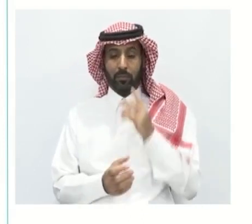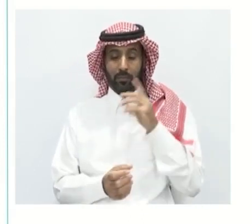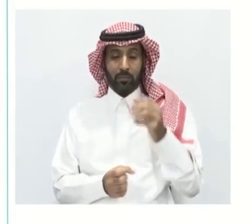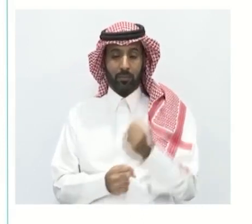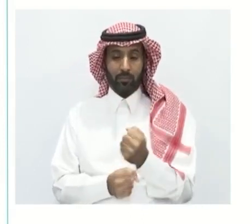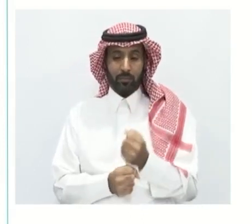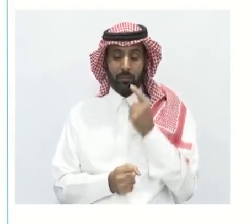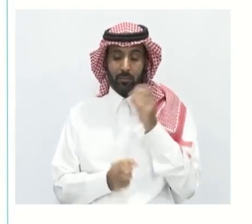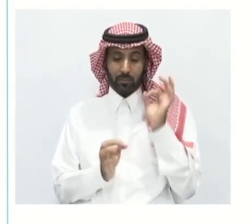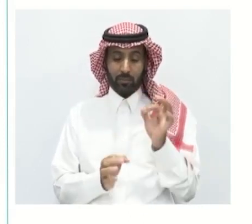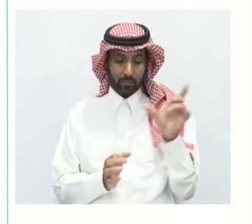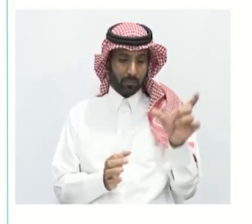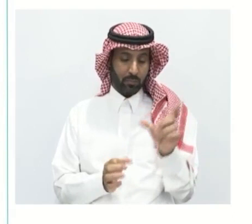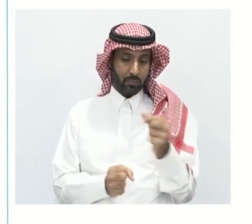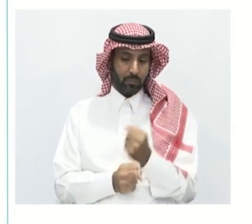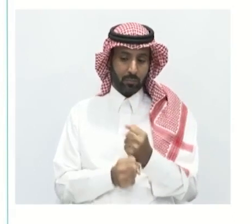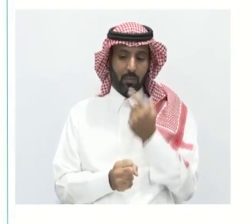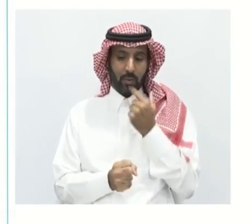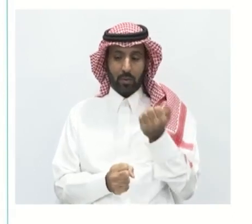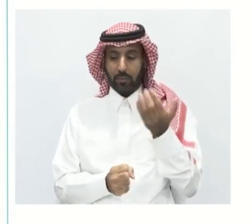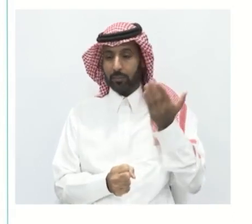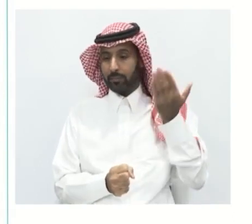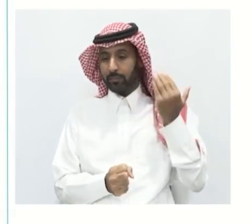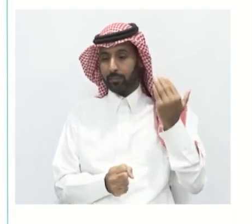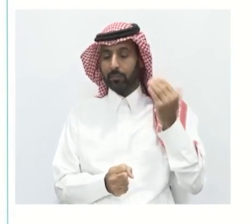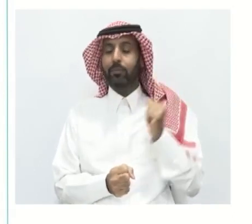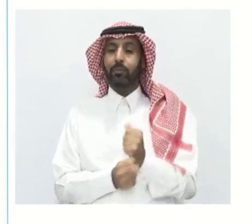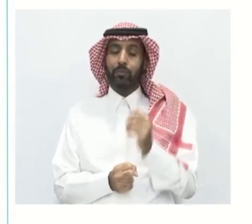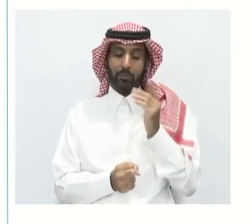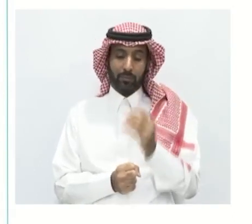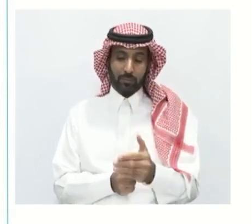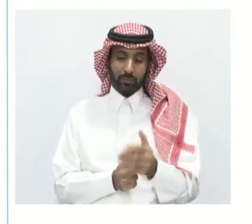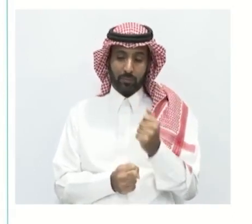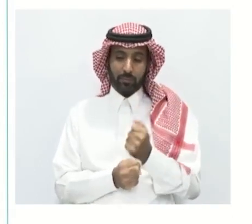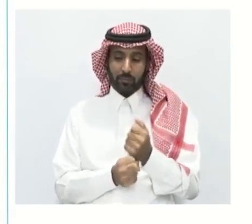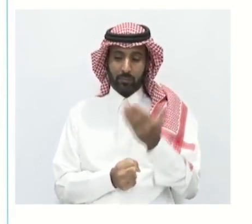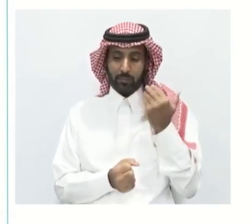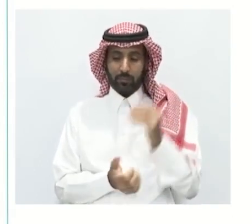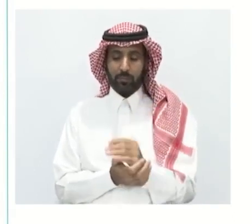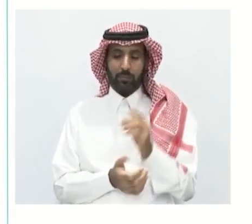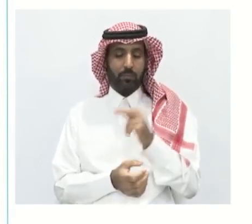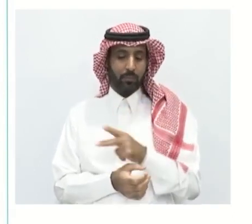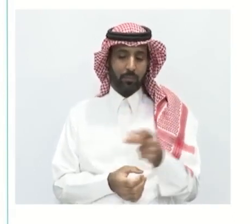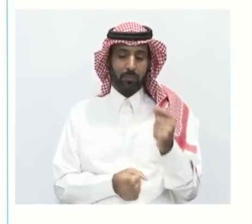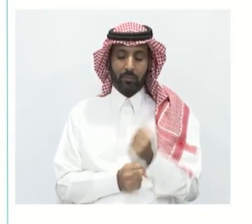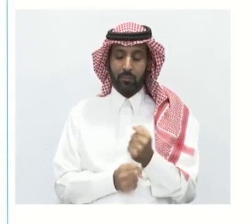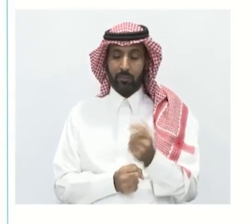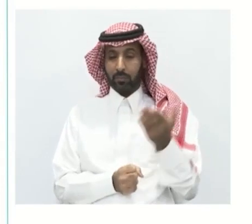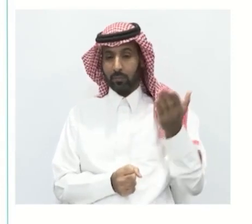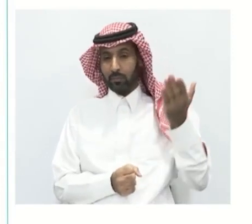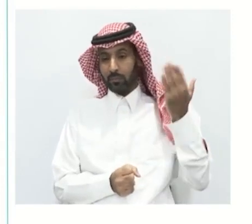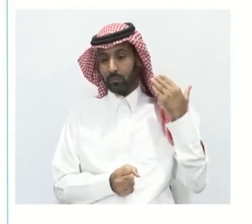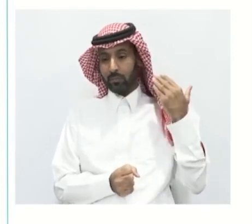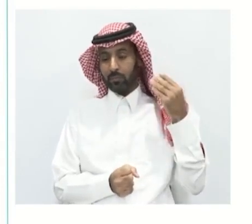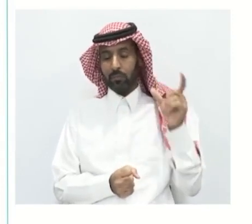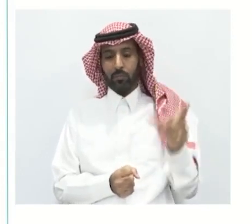verb to be in the simple past tense. Use regular verbs in the simple past tense. Also use irregular verbs, regular